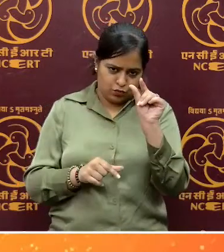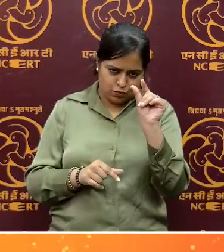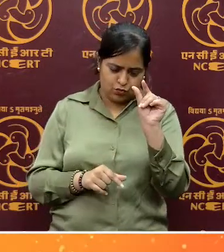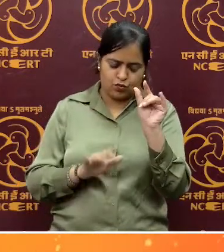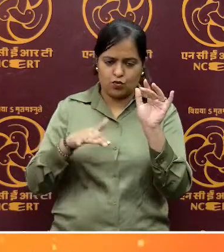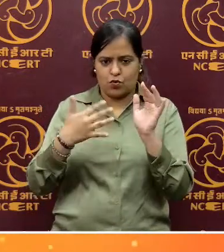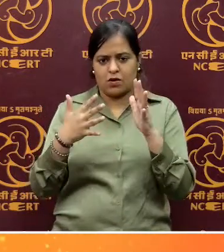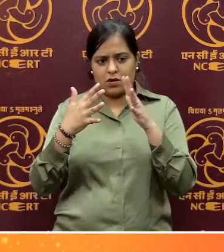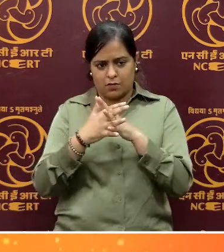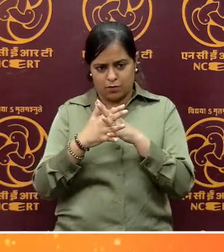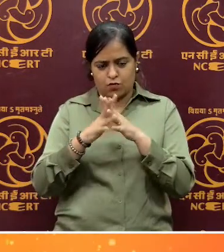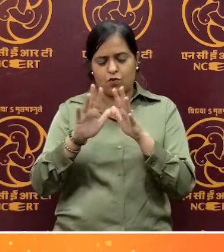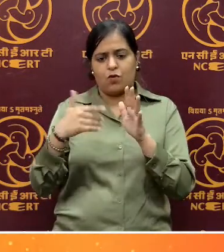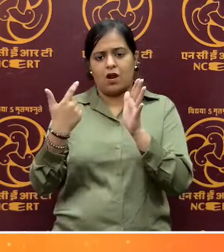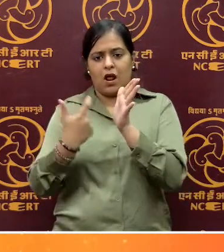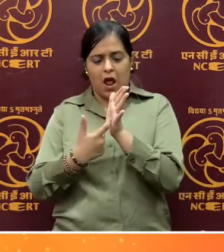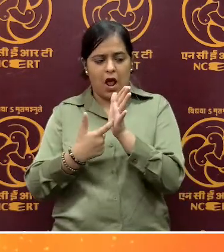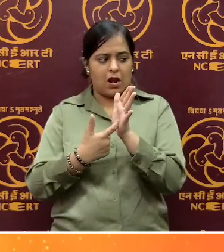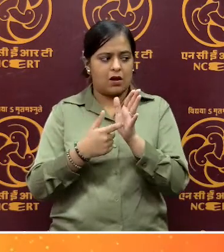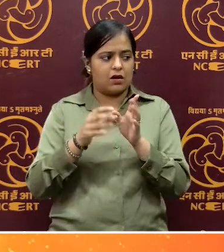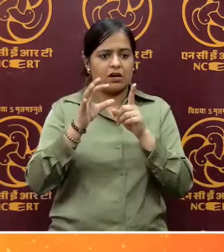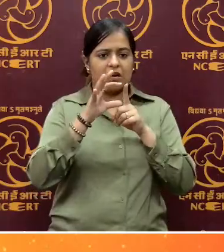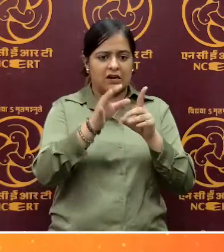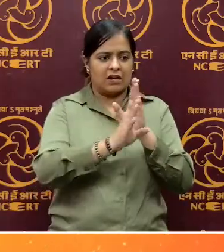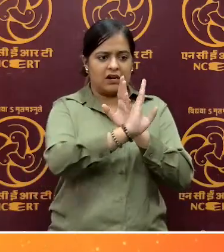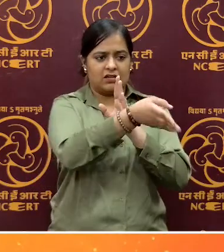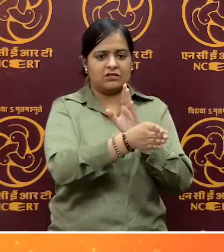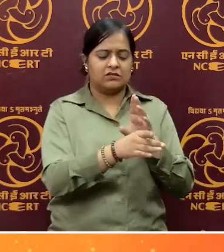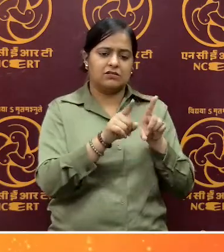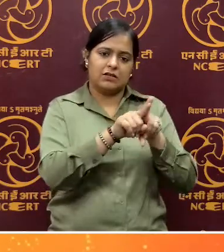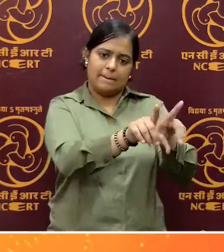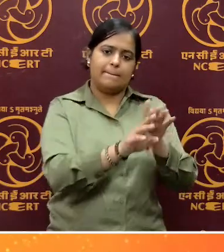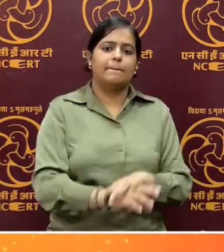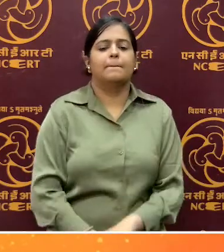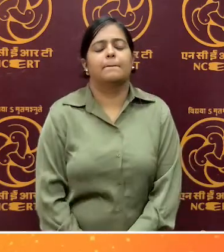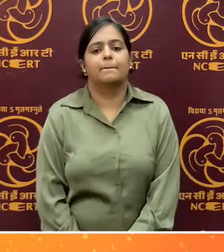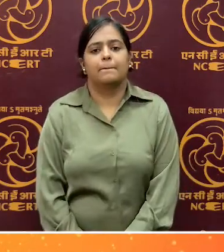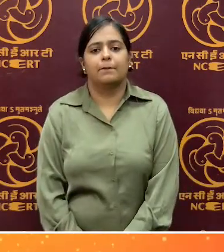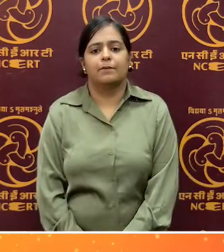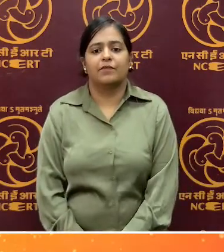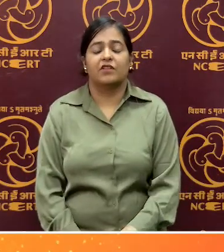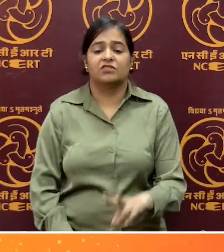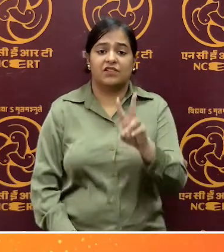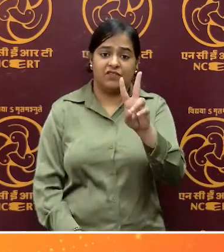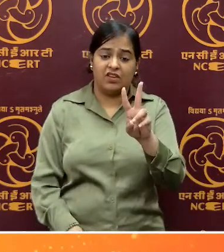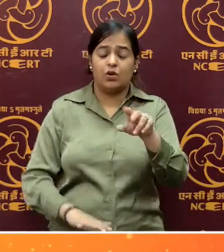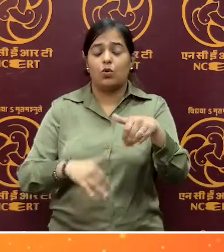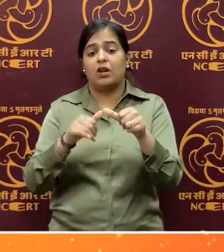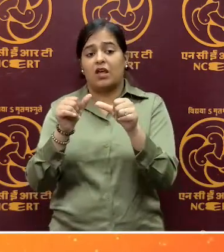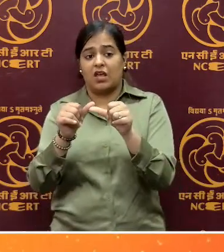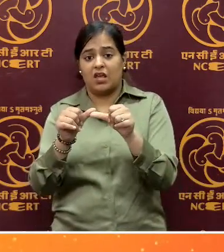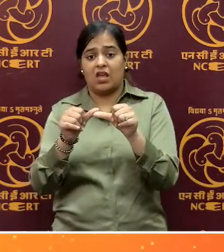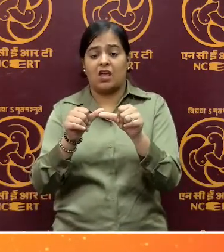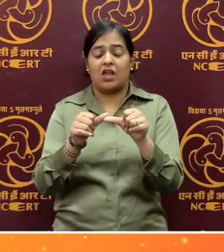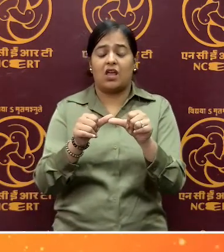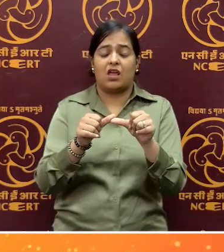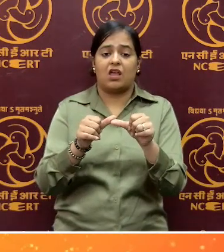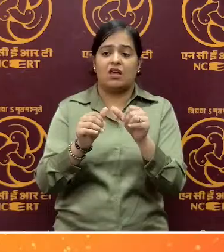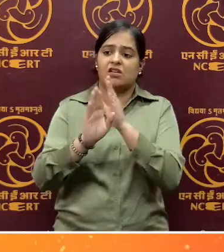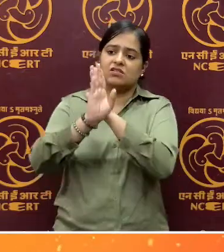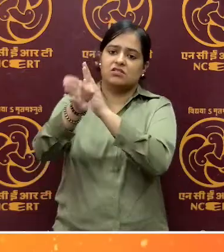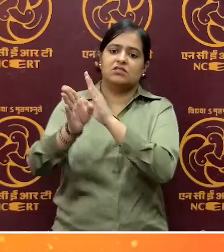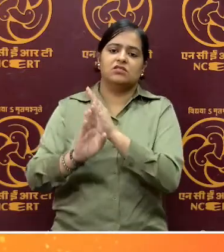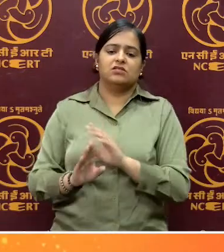W are in the same direction. They are in the same direction, whereas V and A are in the same